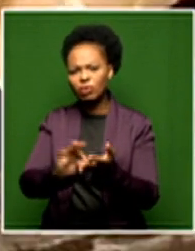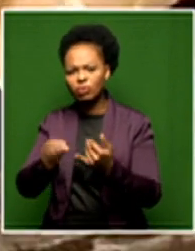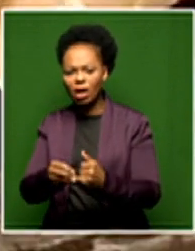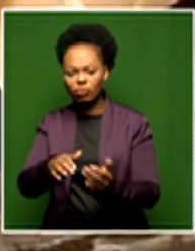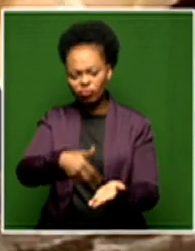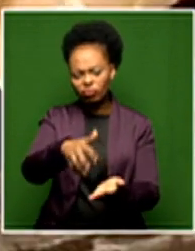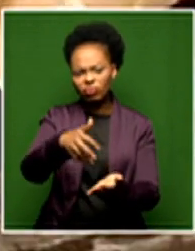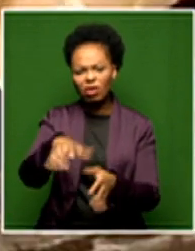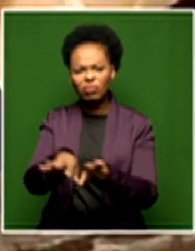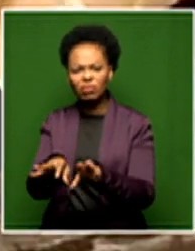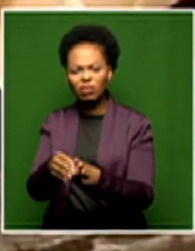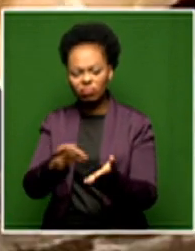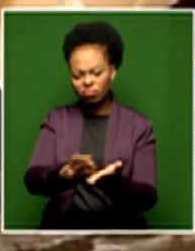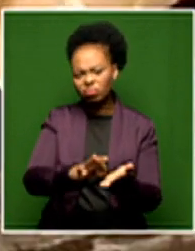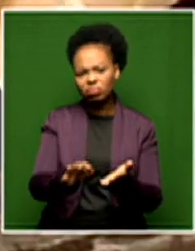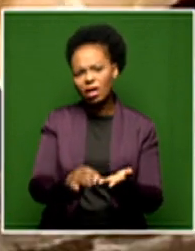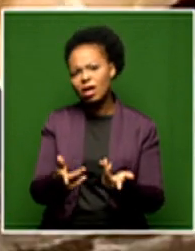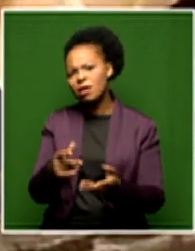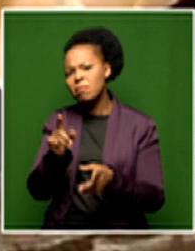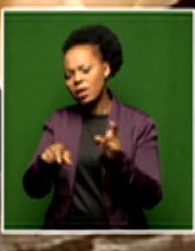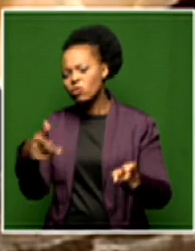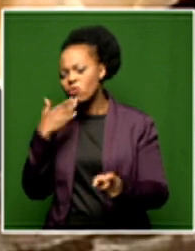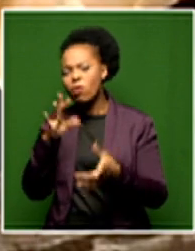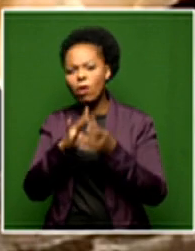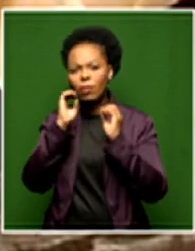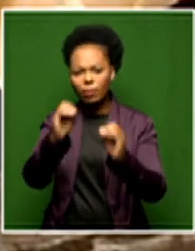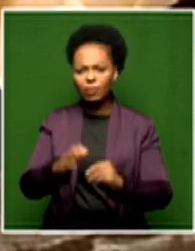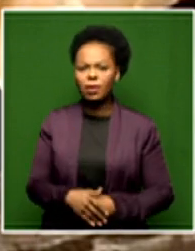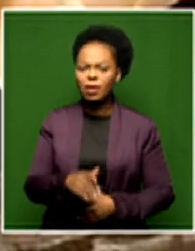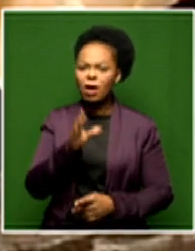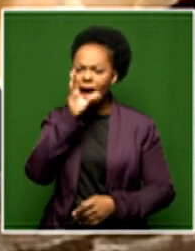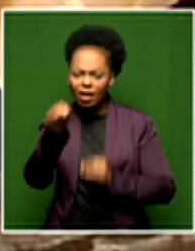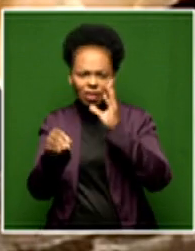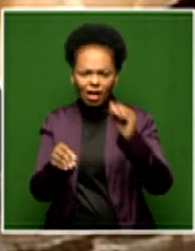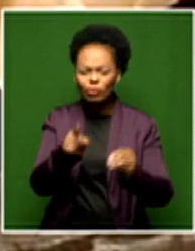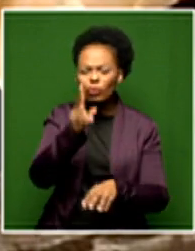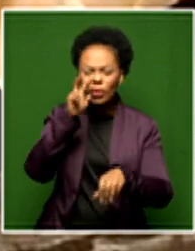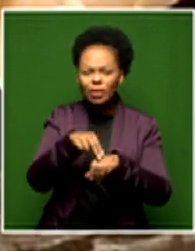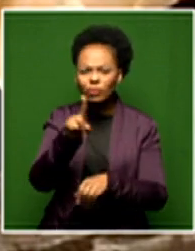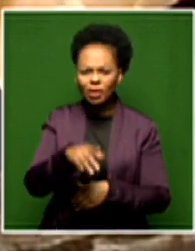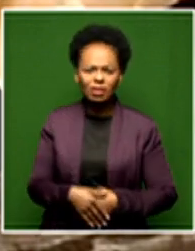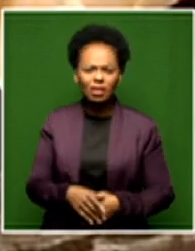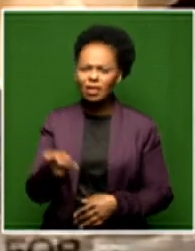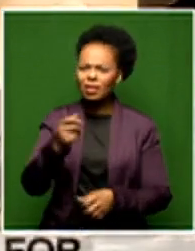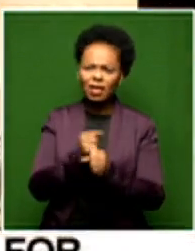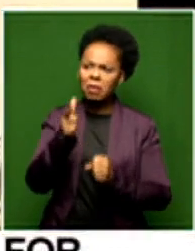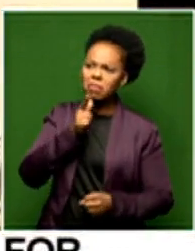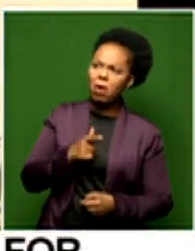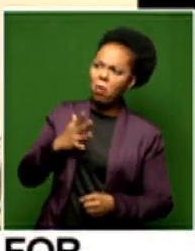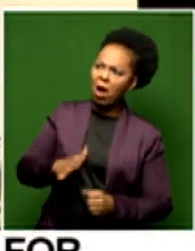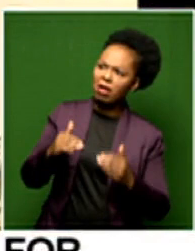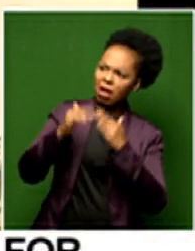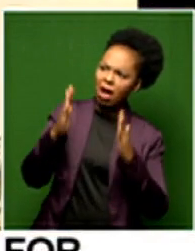all the time, what is it that they actually need? And it really surprised me. They didn't want housing. They didn't even want